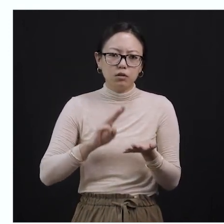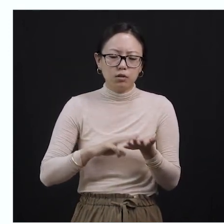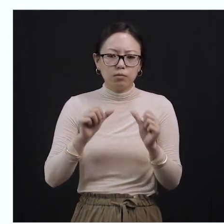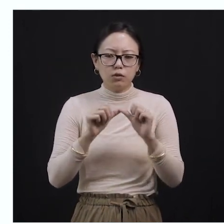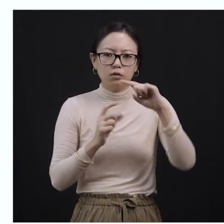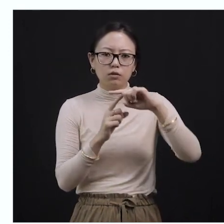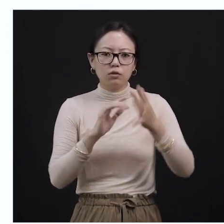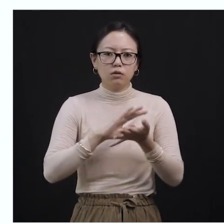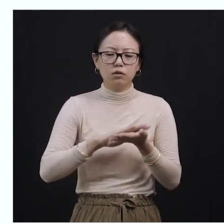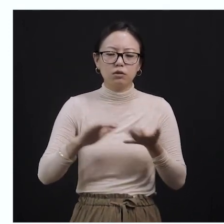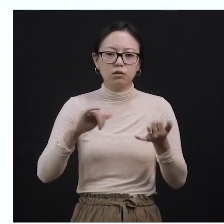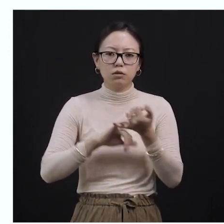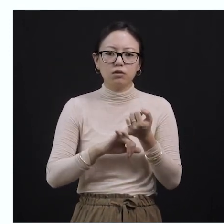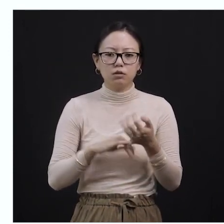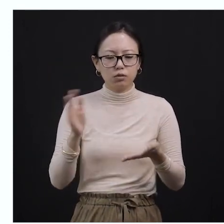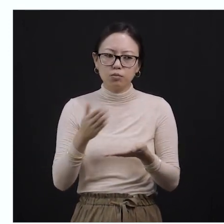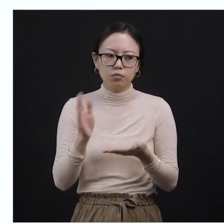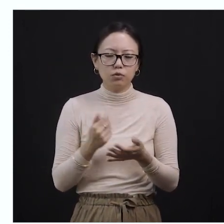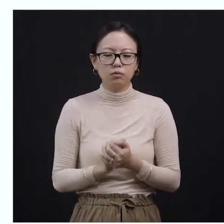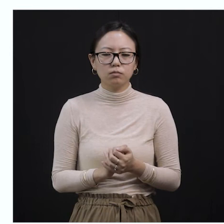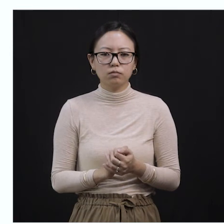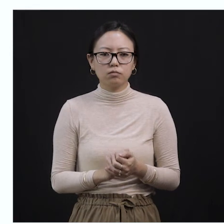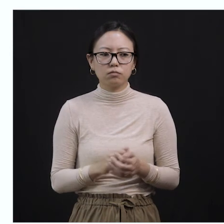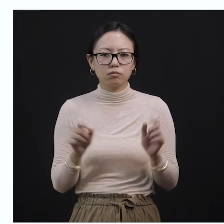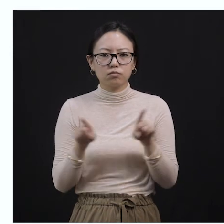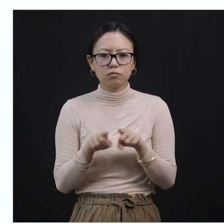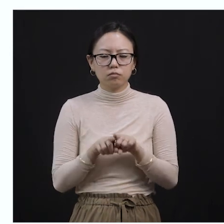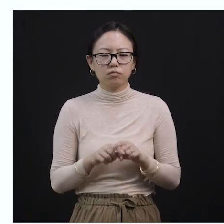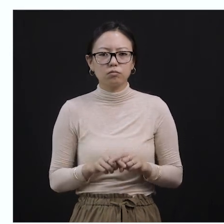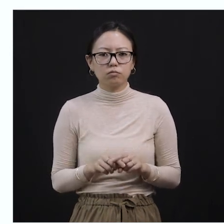your hand in this manner. Now let's measure this. 1,